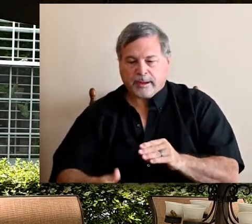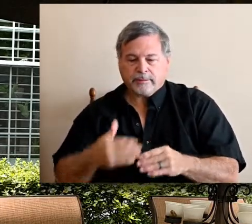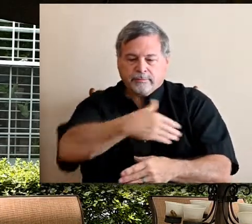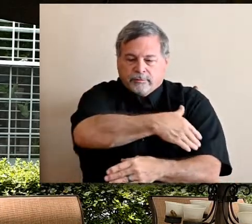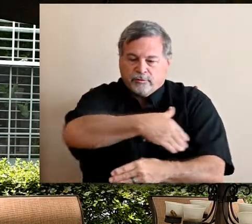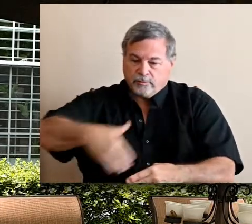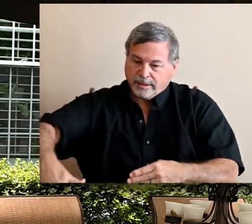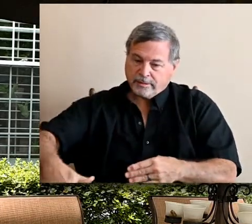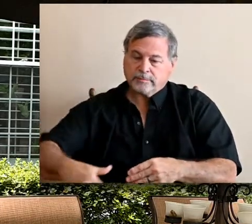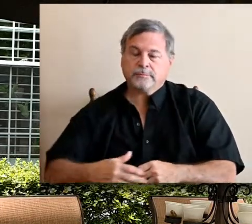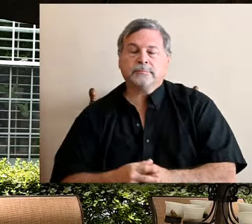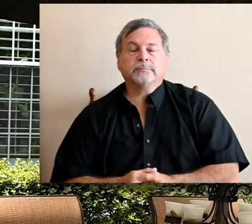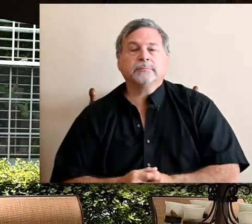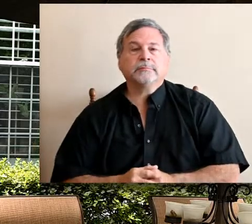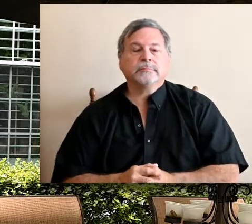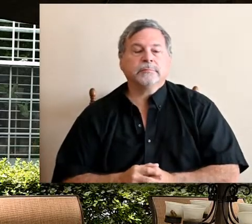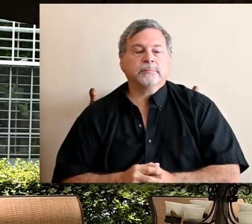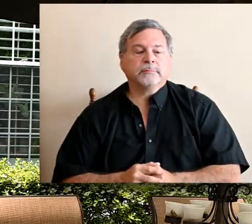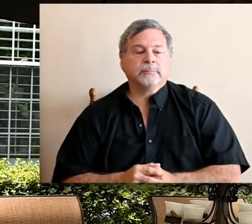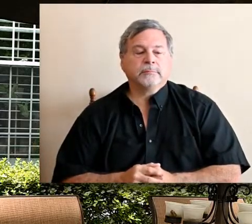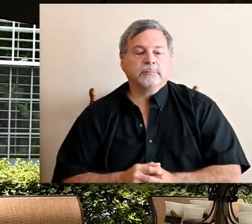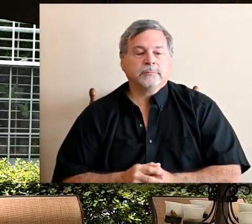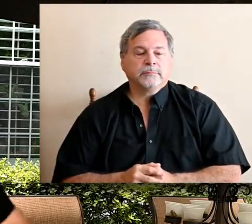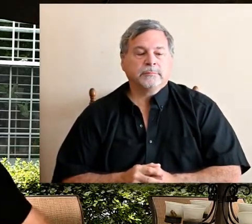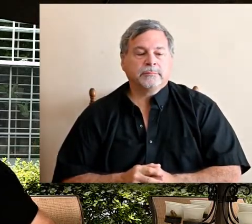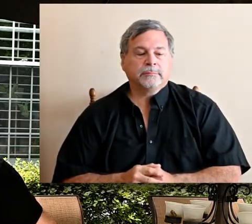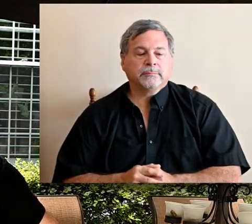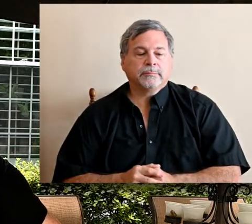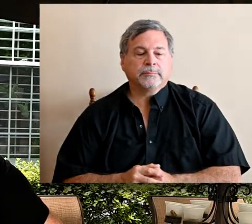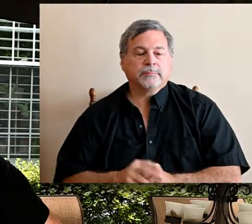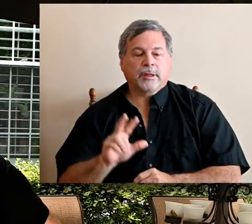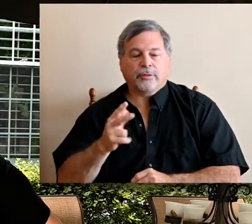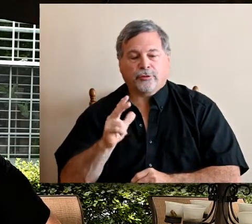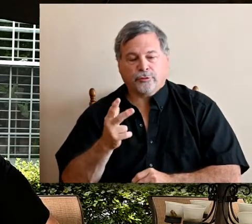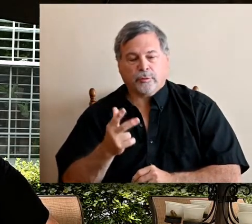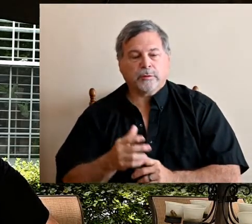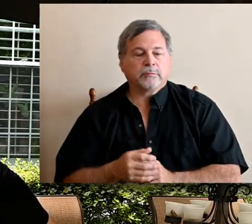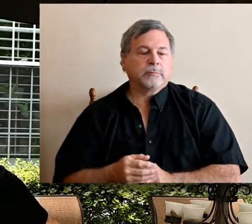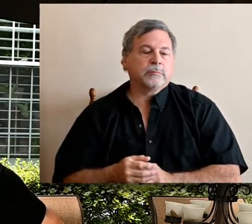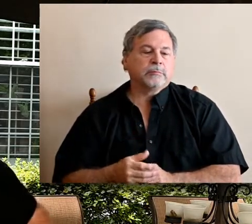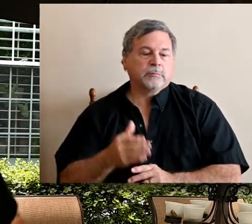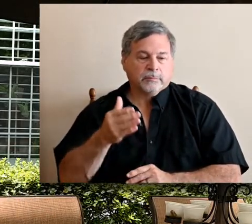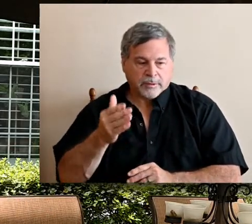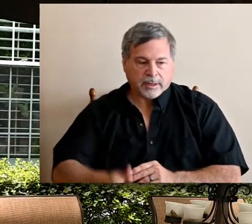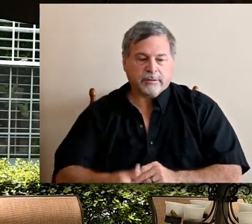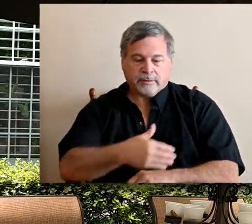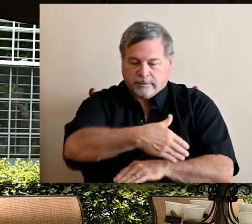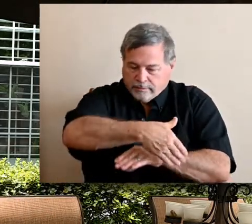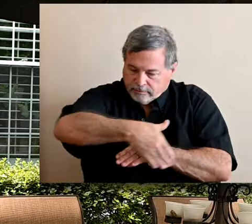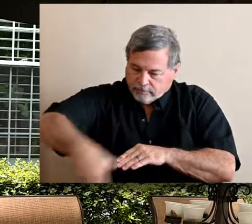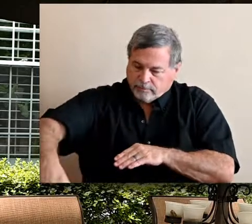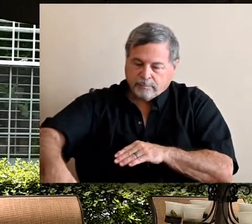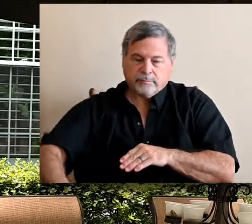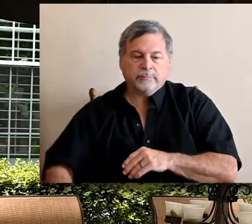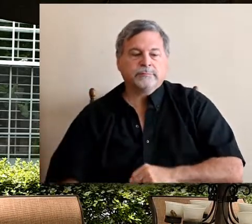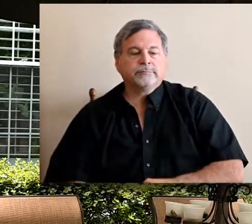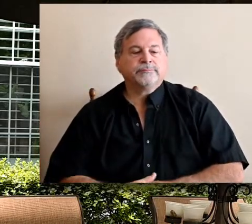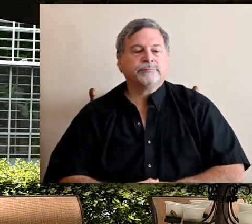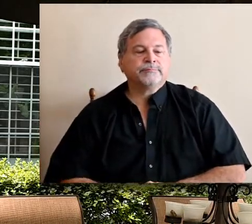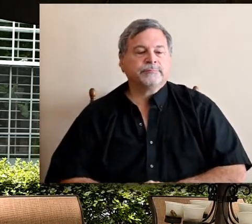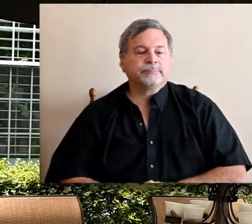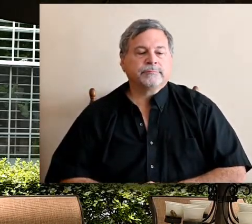them, split them, and we'll take our third one, and again, cut the end